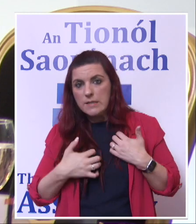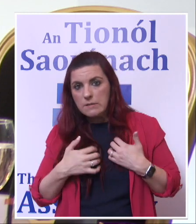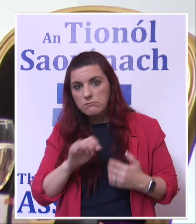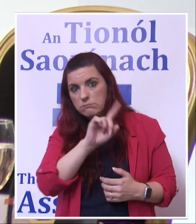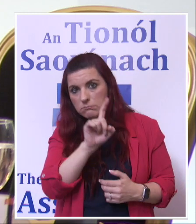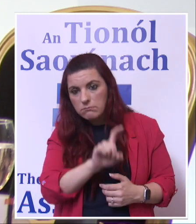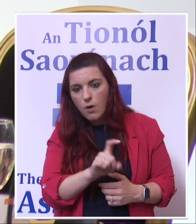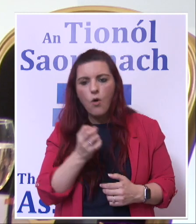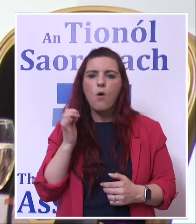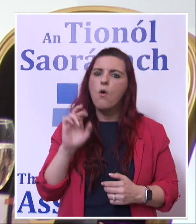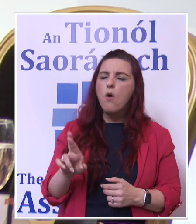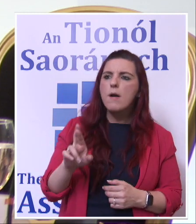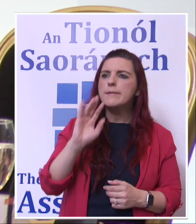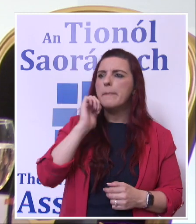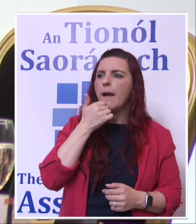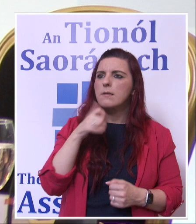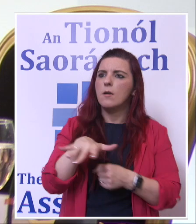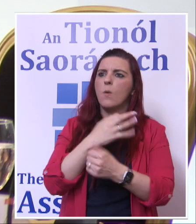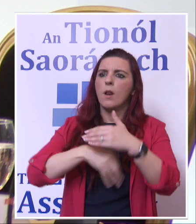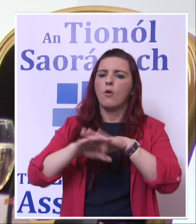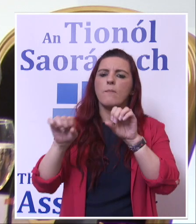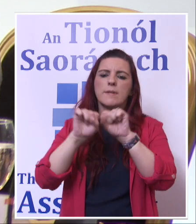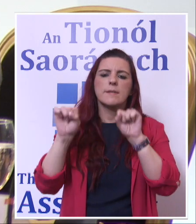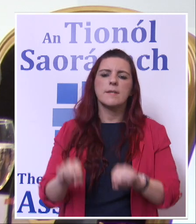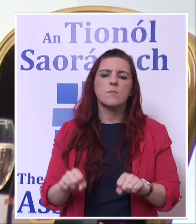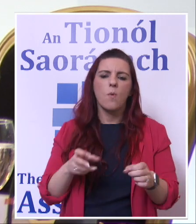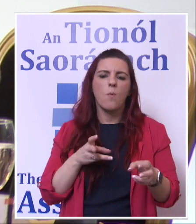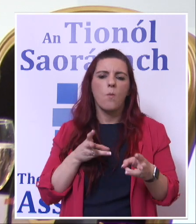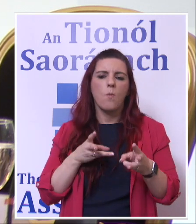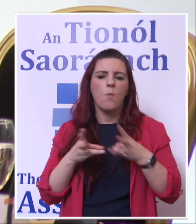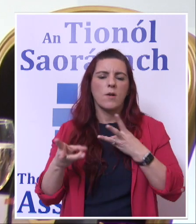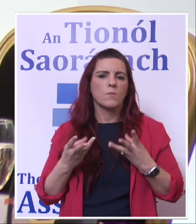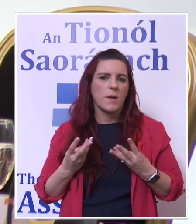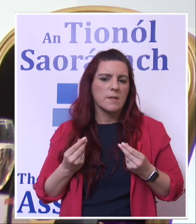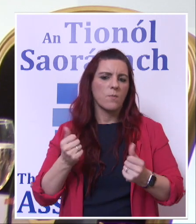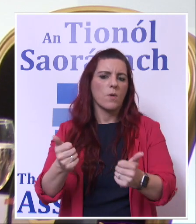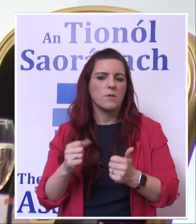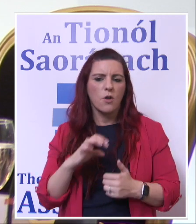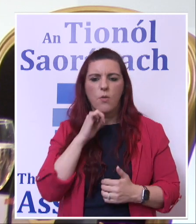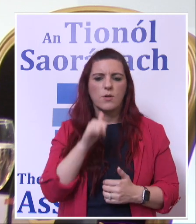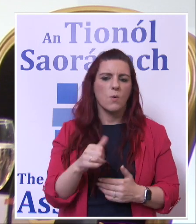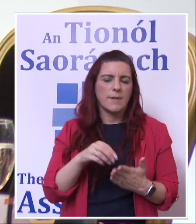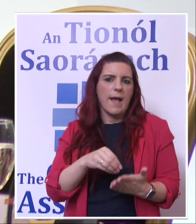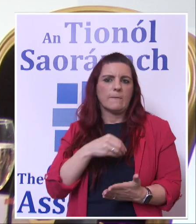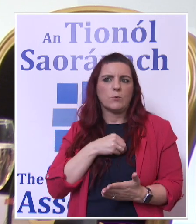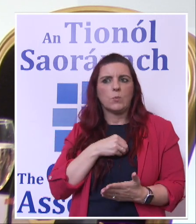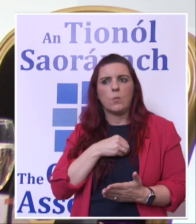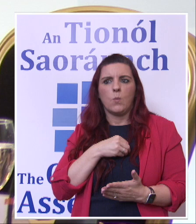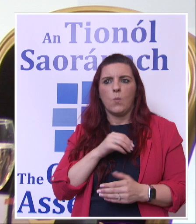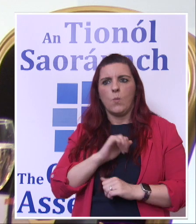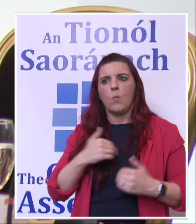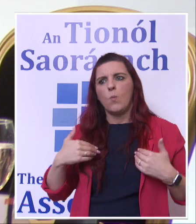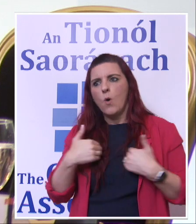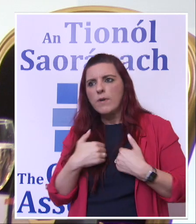Or is it because the local government system actually works kind of well, so people don't have to worry about it,